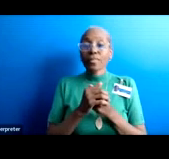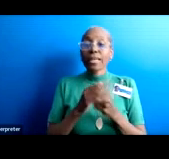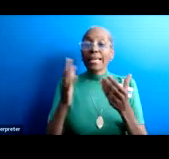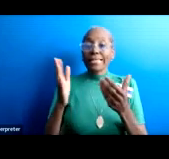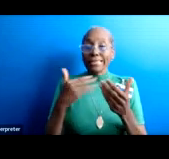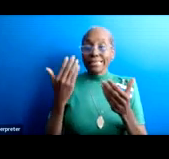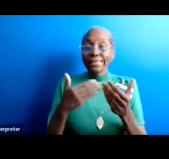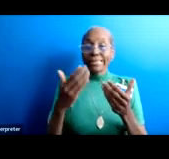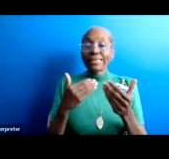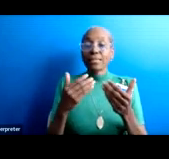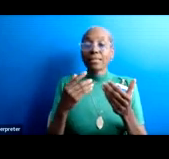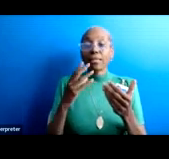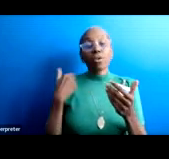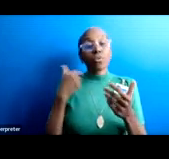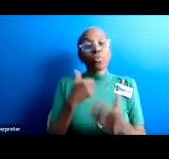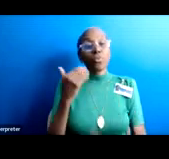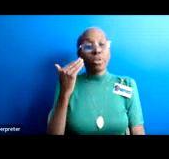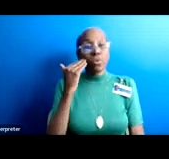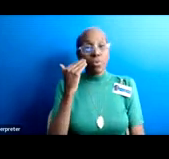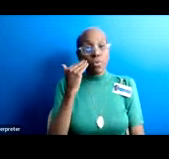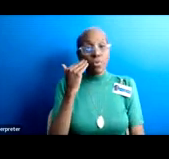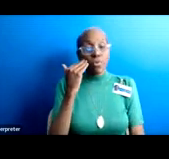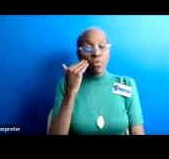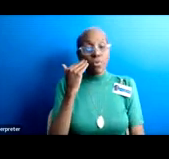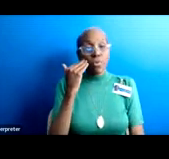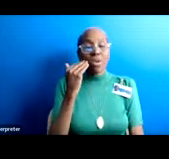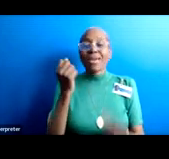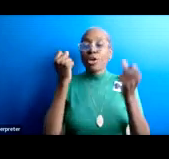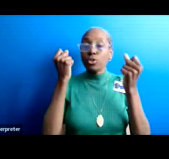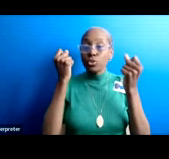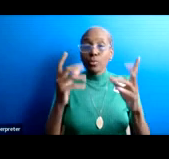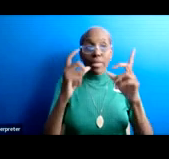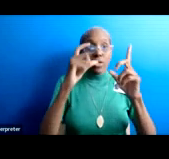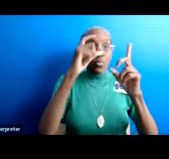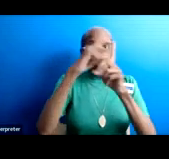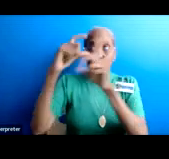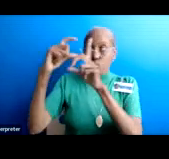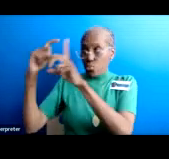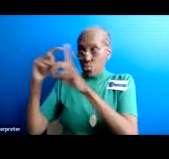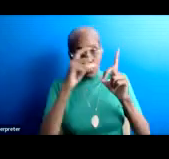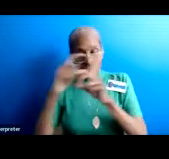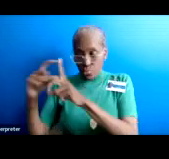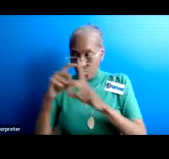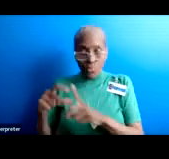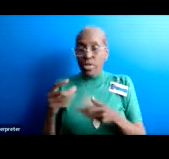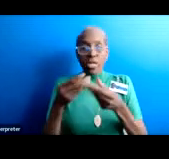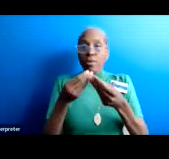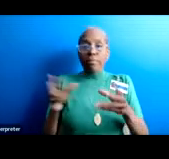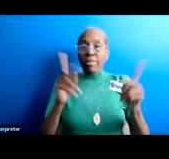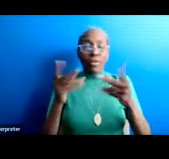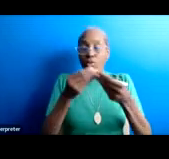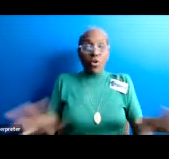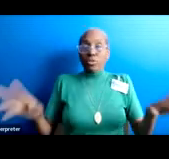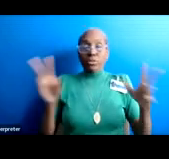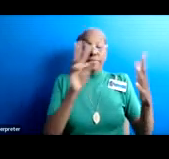easier. We know that if you have too many words in a sentence, that you lose people, not only